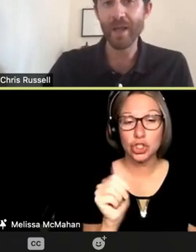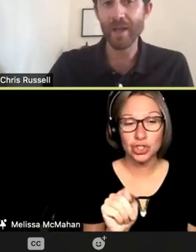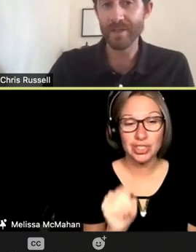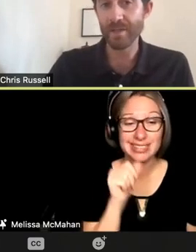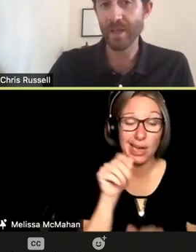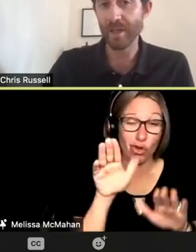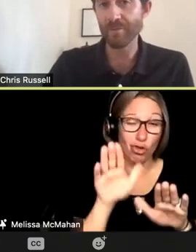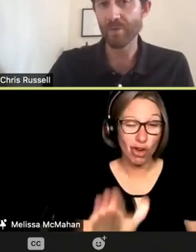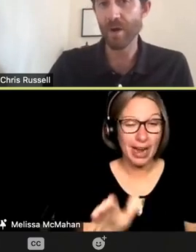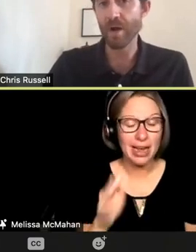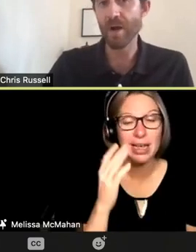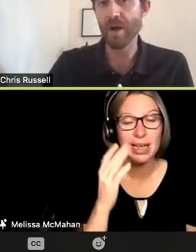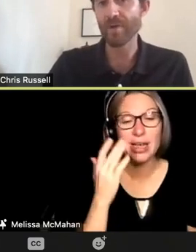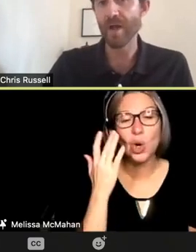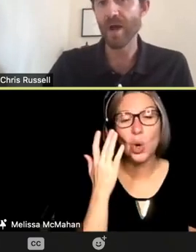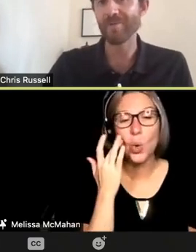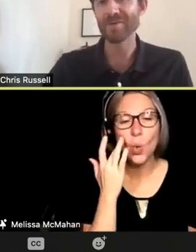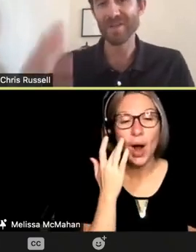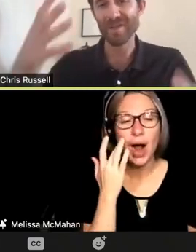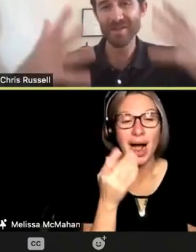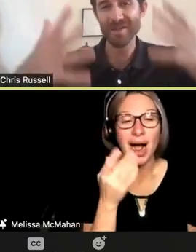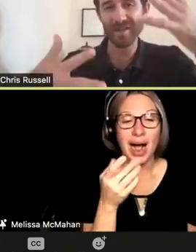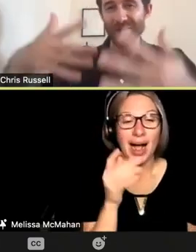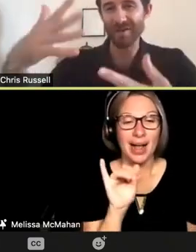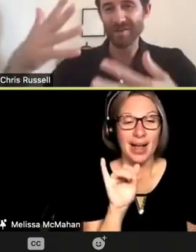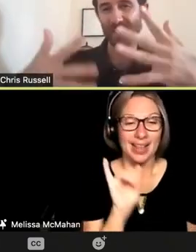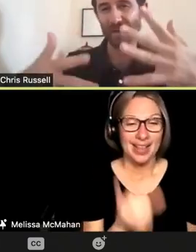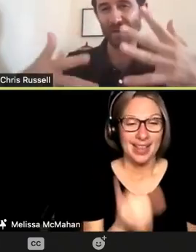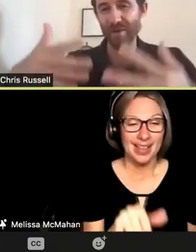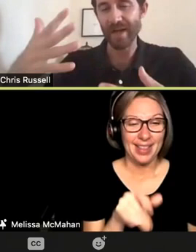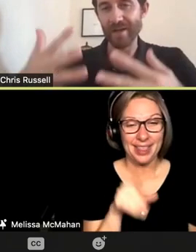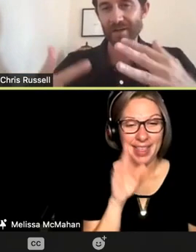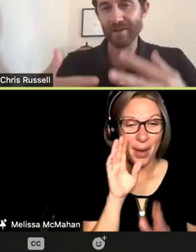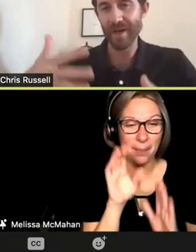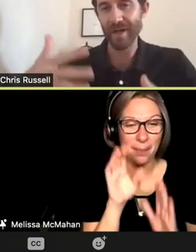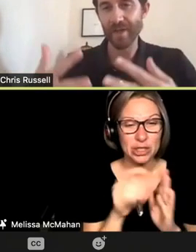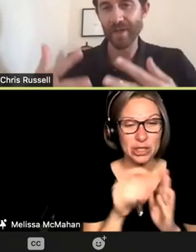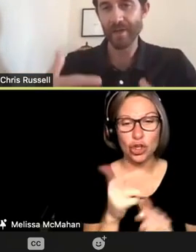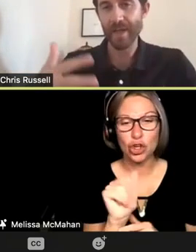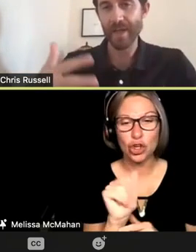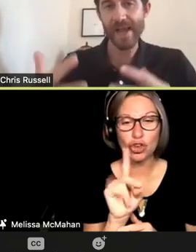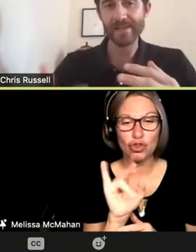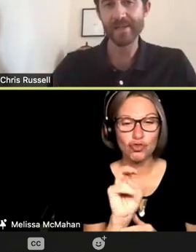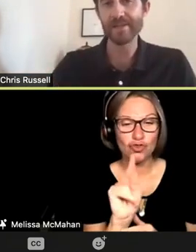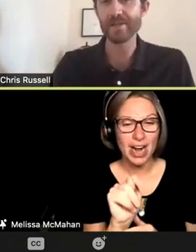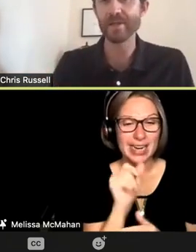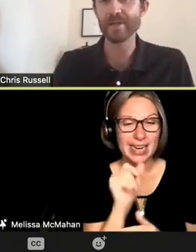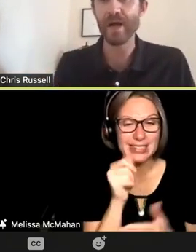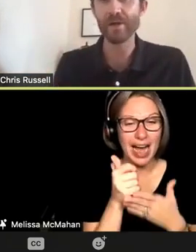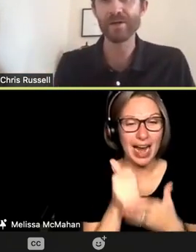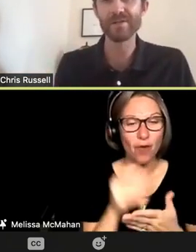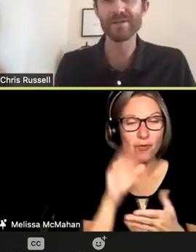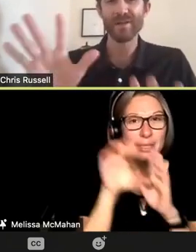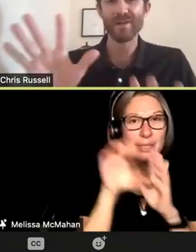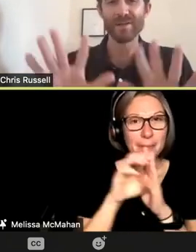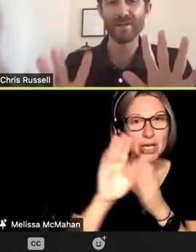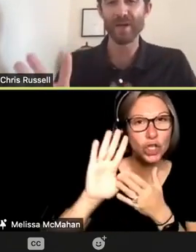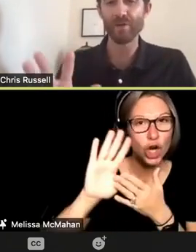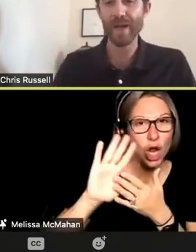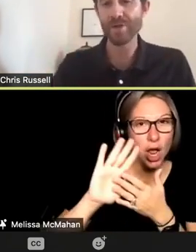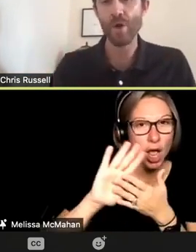the gradients that they give you are not very helpful. See, there's like a gradient, kind of like haziness to the